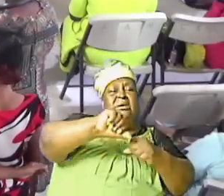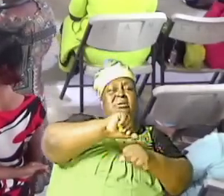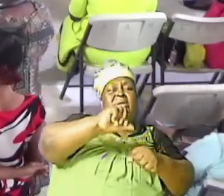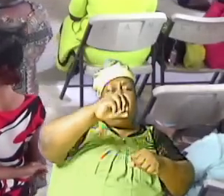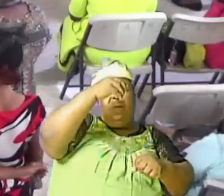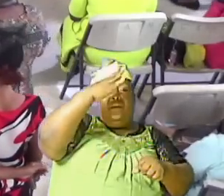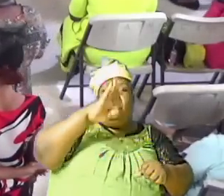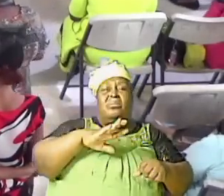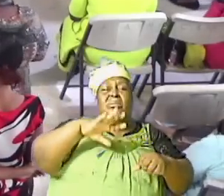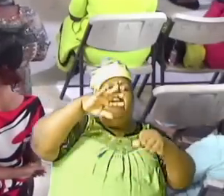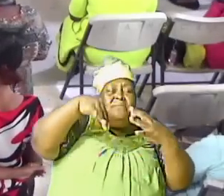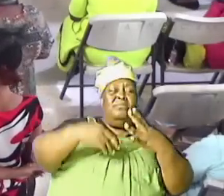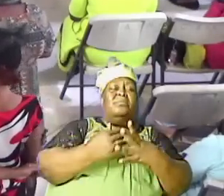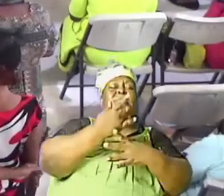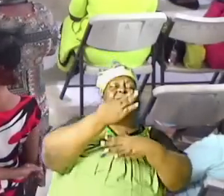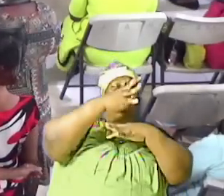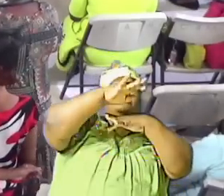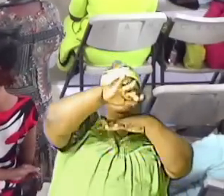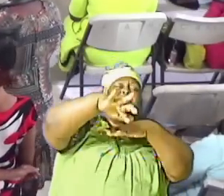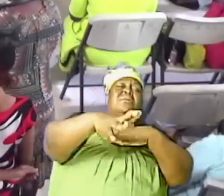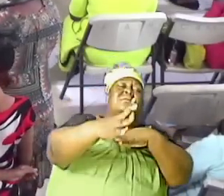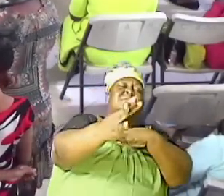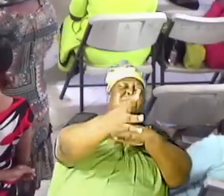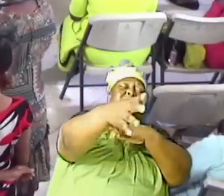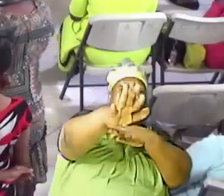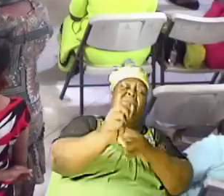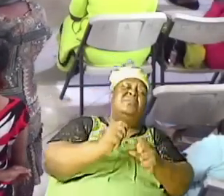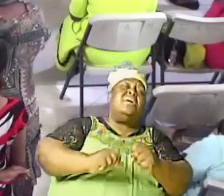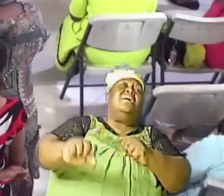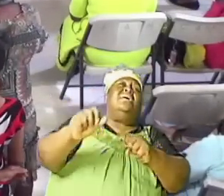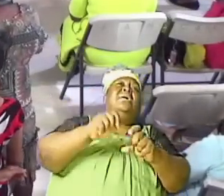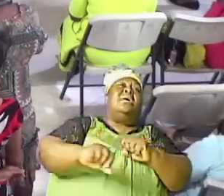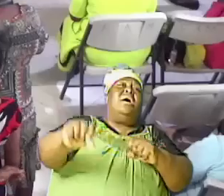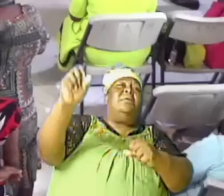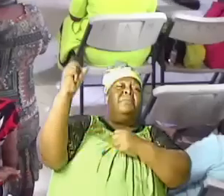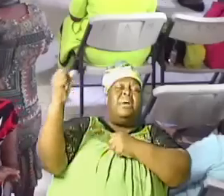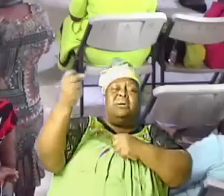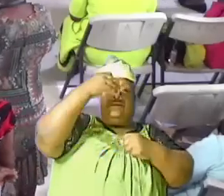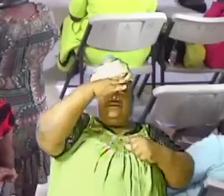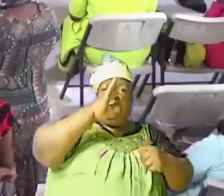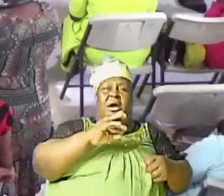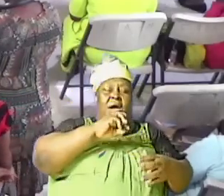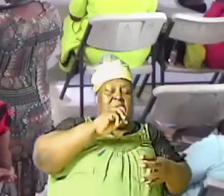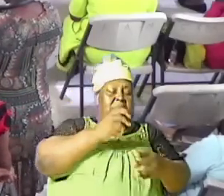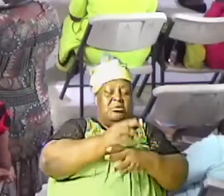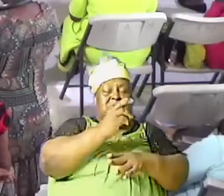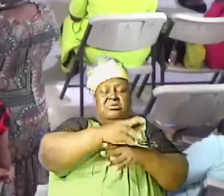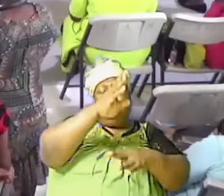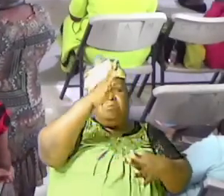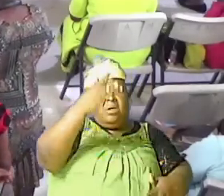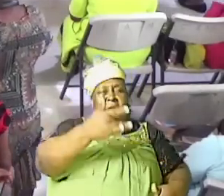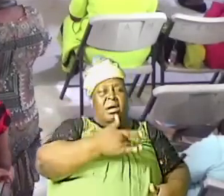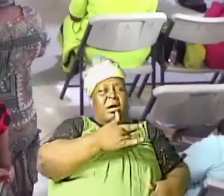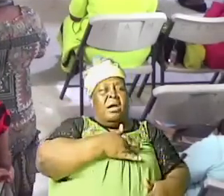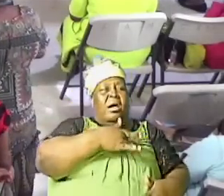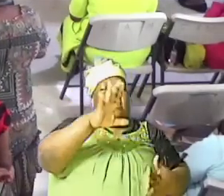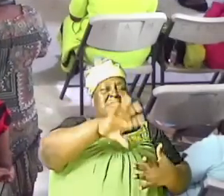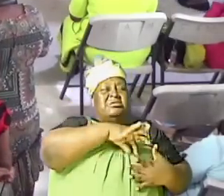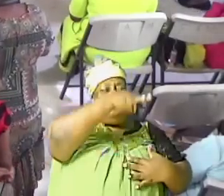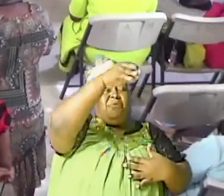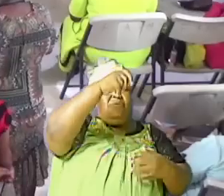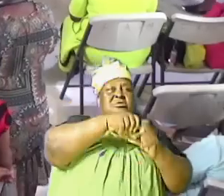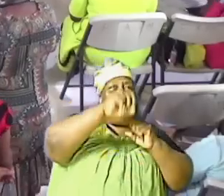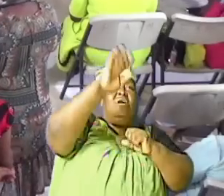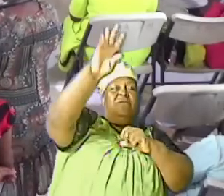God, will flow through the earways, and mighty God, minister to the heart and the spirit of